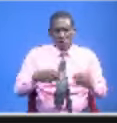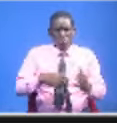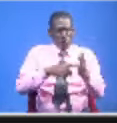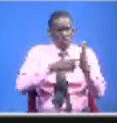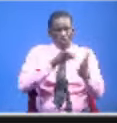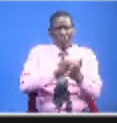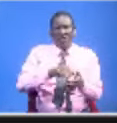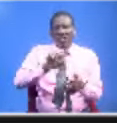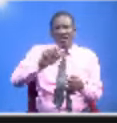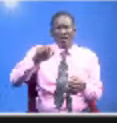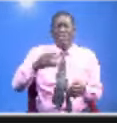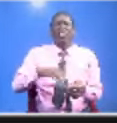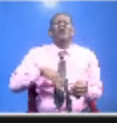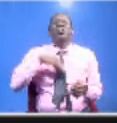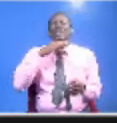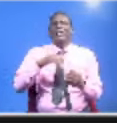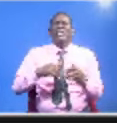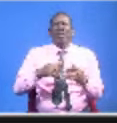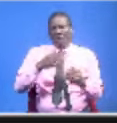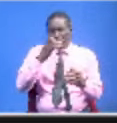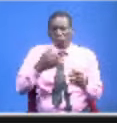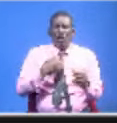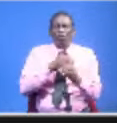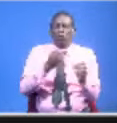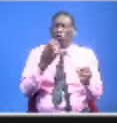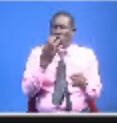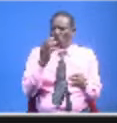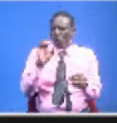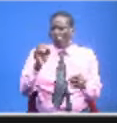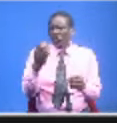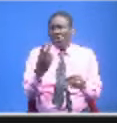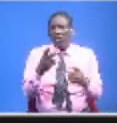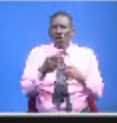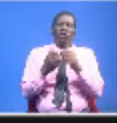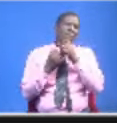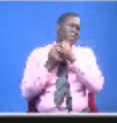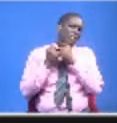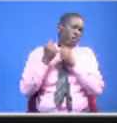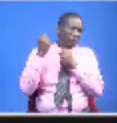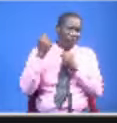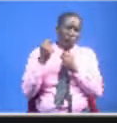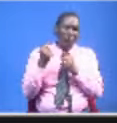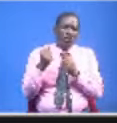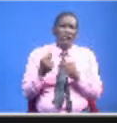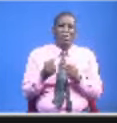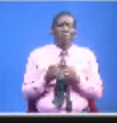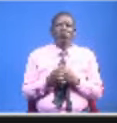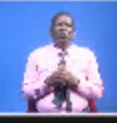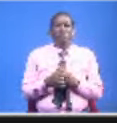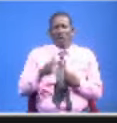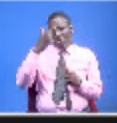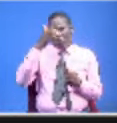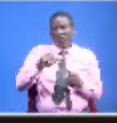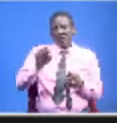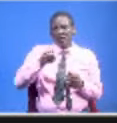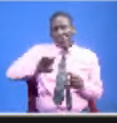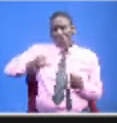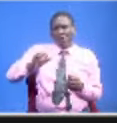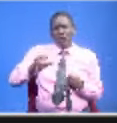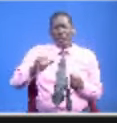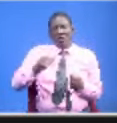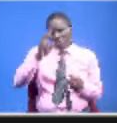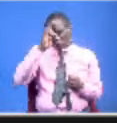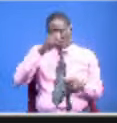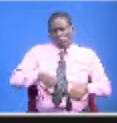Seth died as a result of lack of oxygen, which resulted from strangulation, causing her death. Thika Sub-County Police Commander